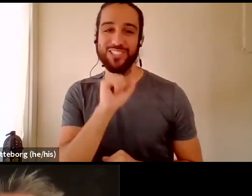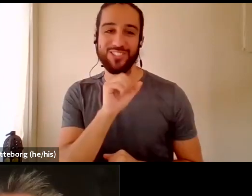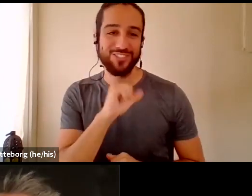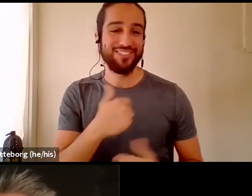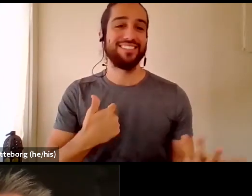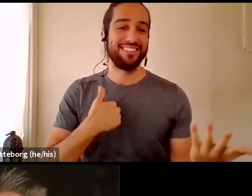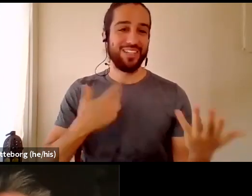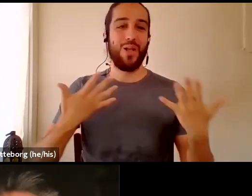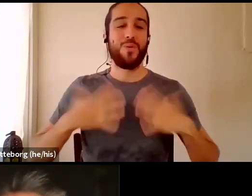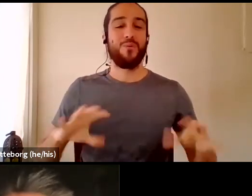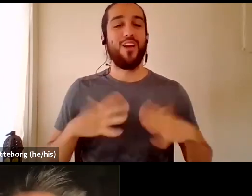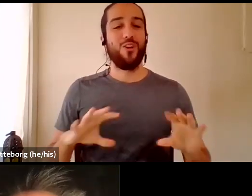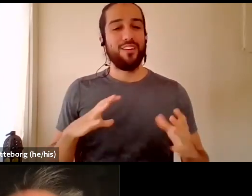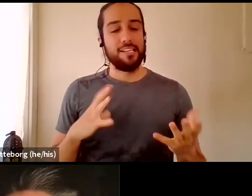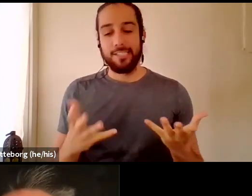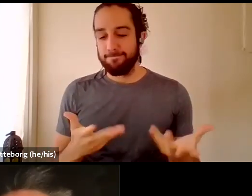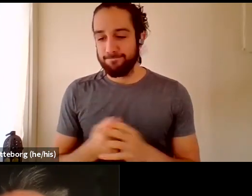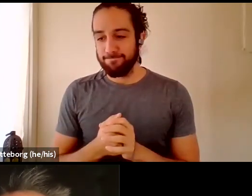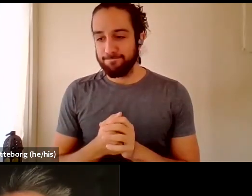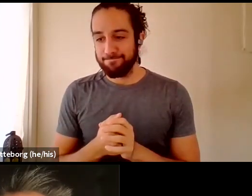wearing